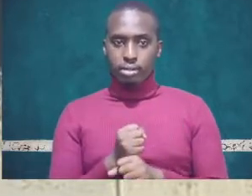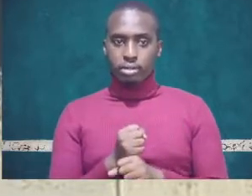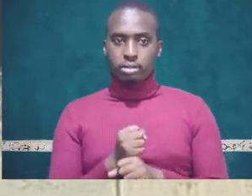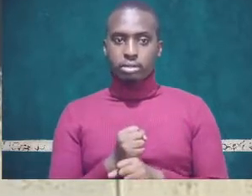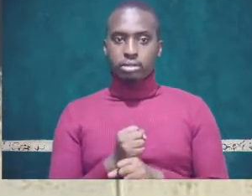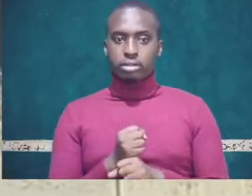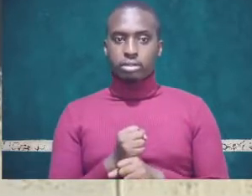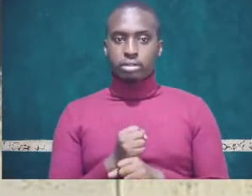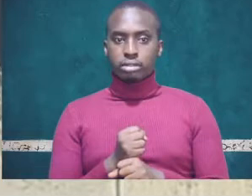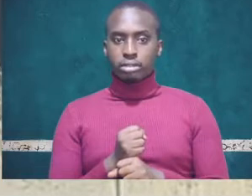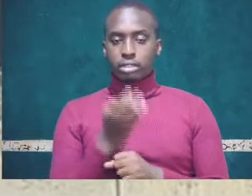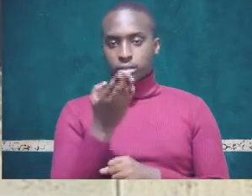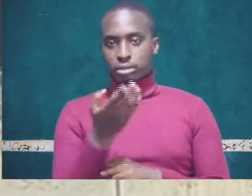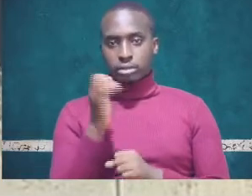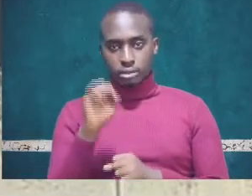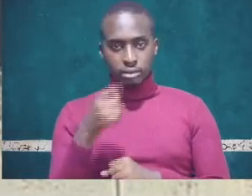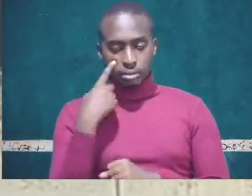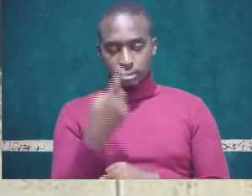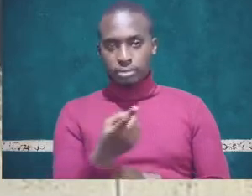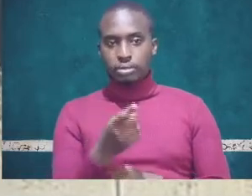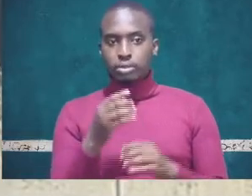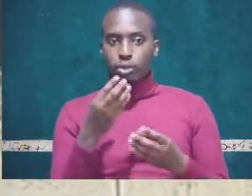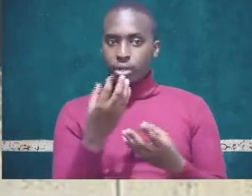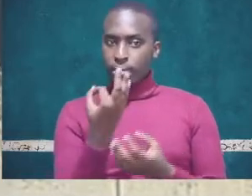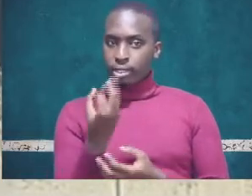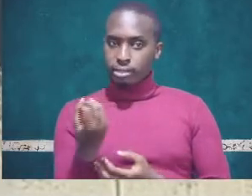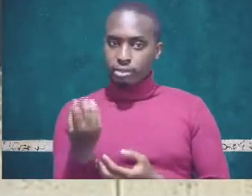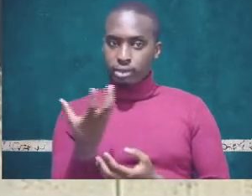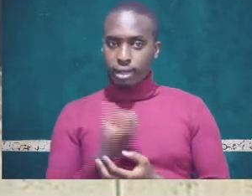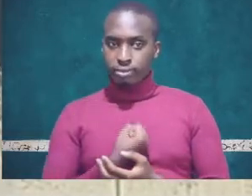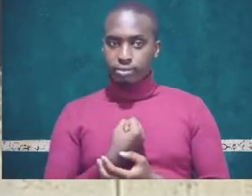curve here, you can see. Then at 300, we have